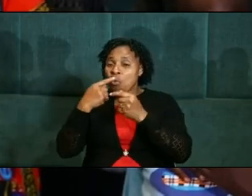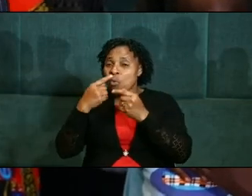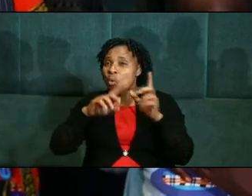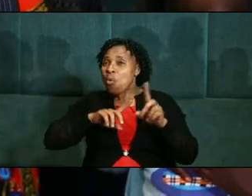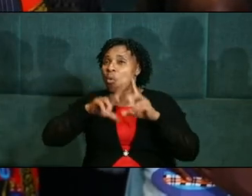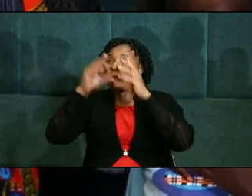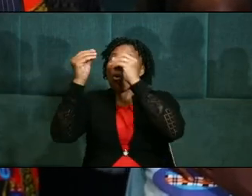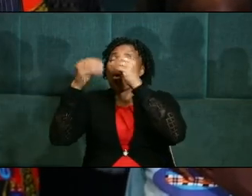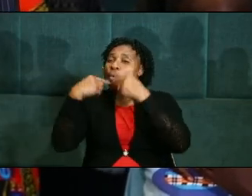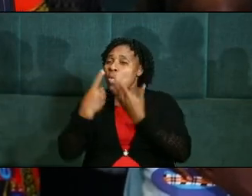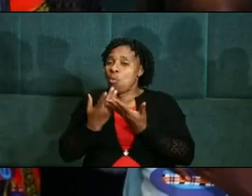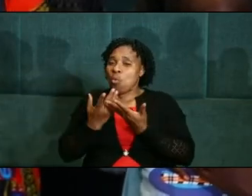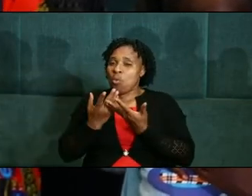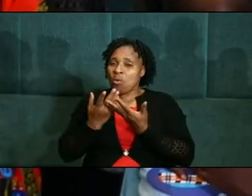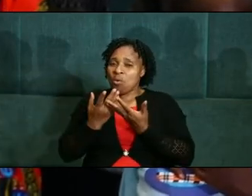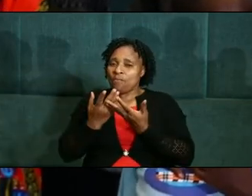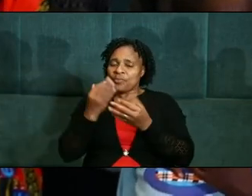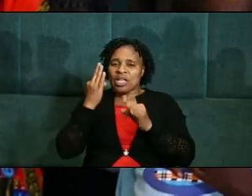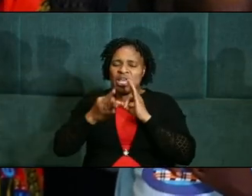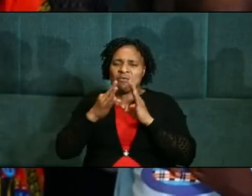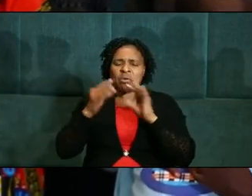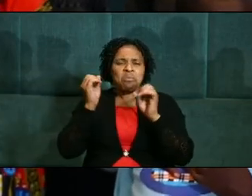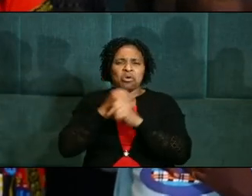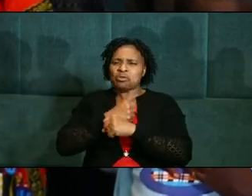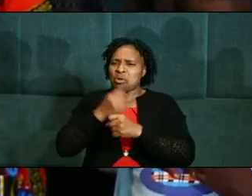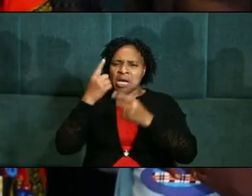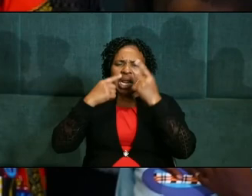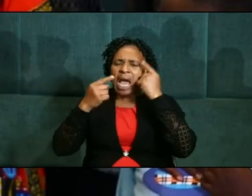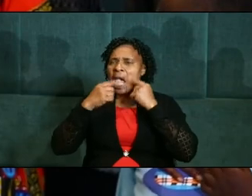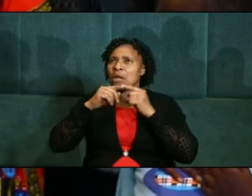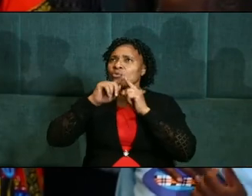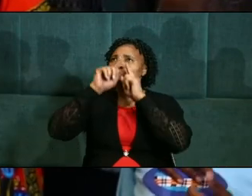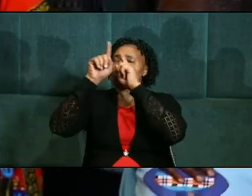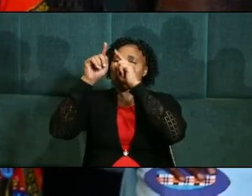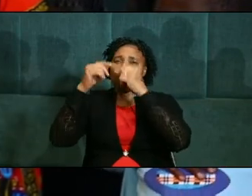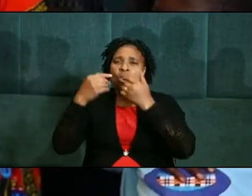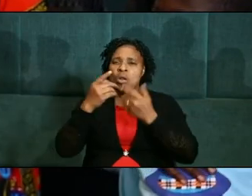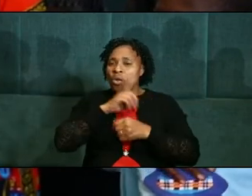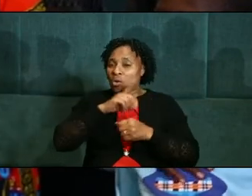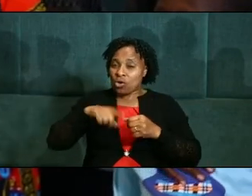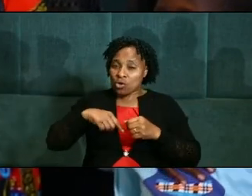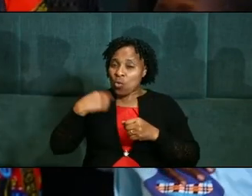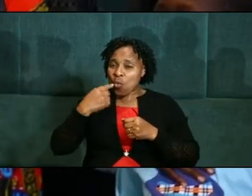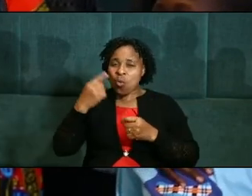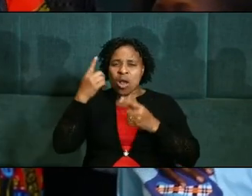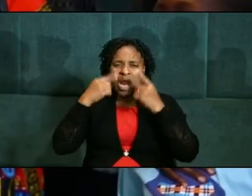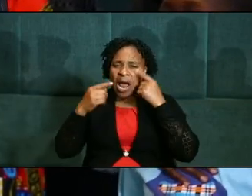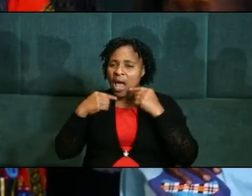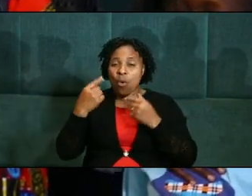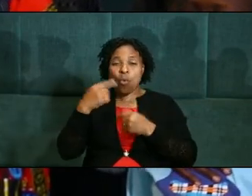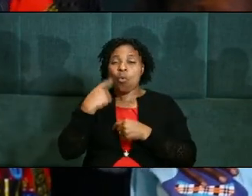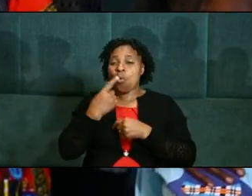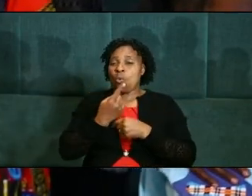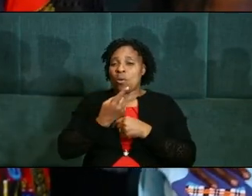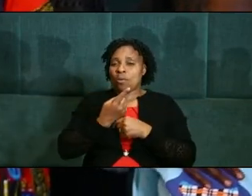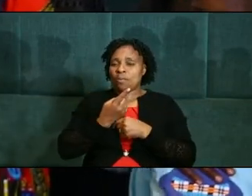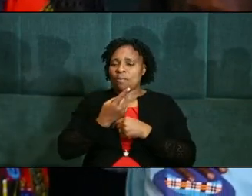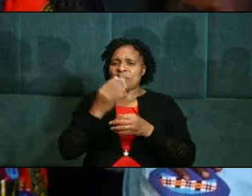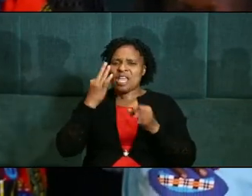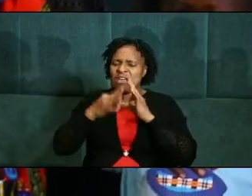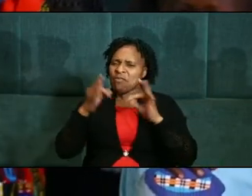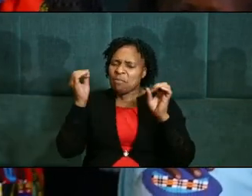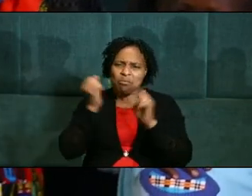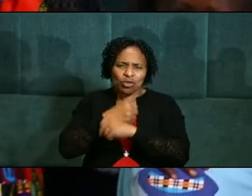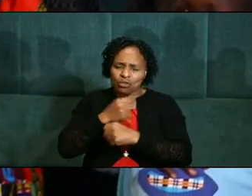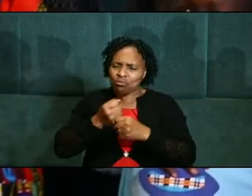go to? If we don't cry to you, who else shall we cry unto? If we